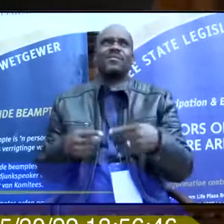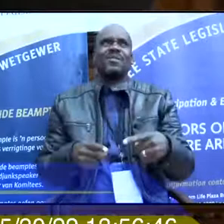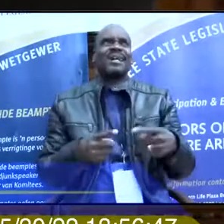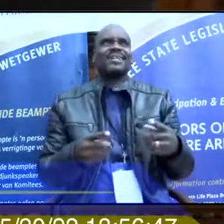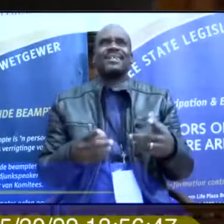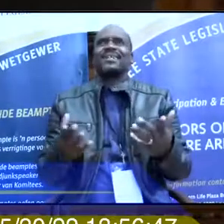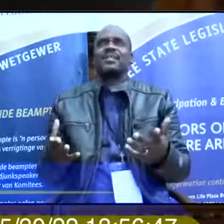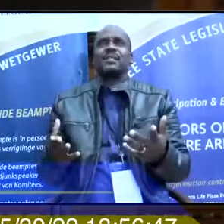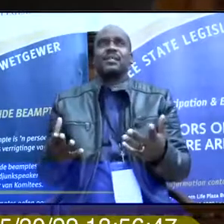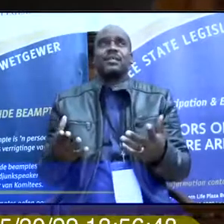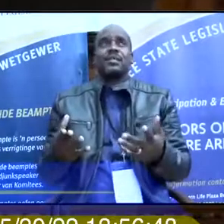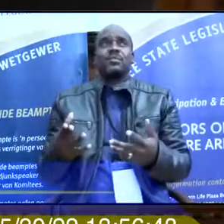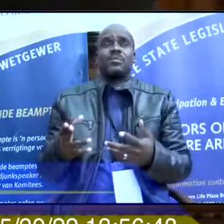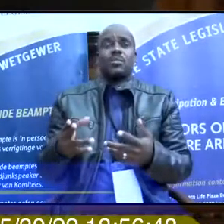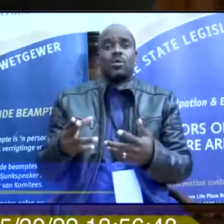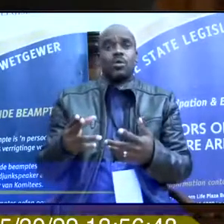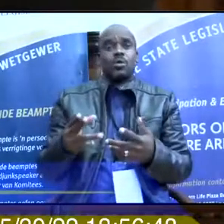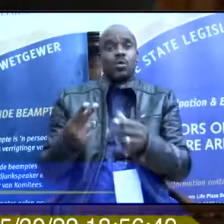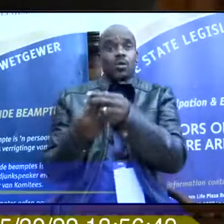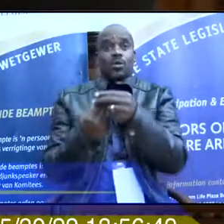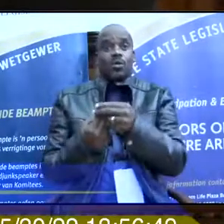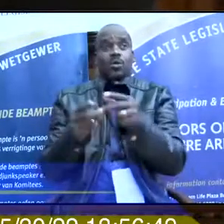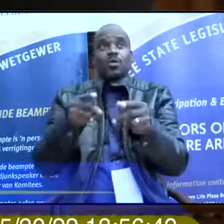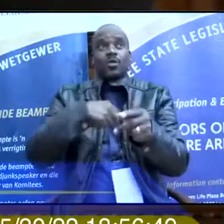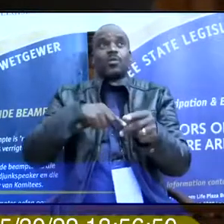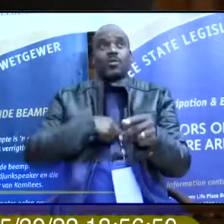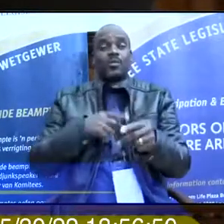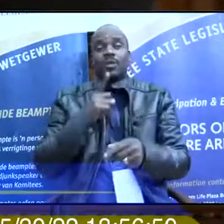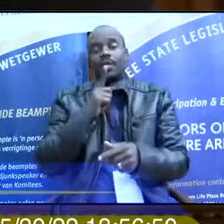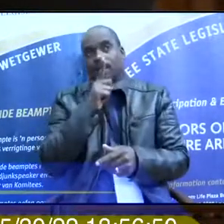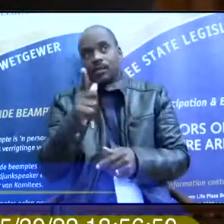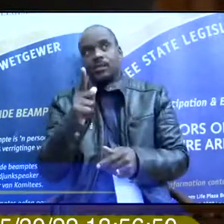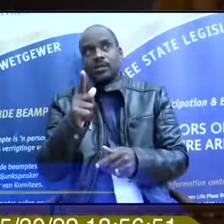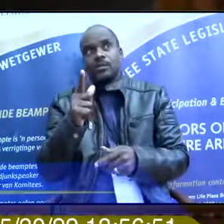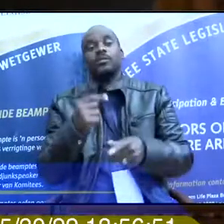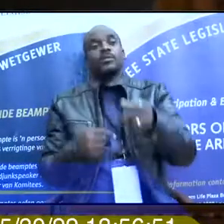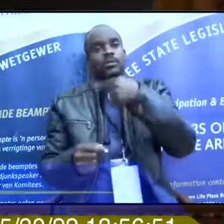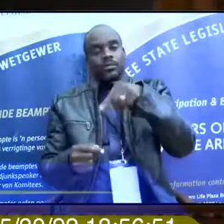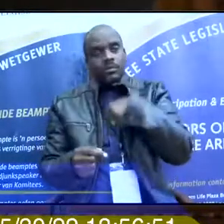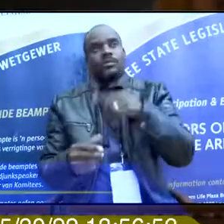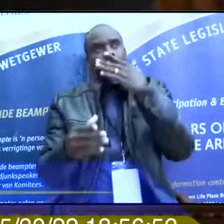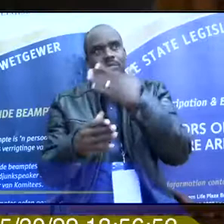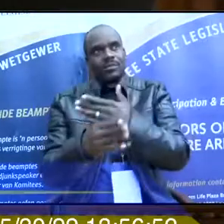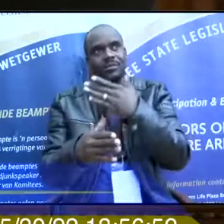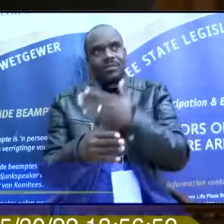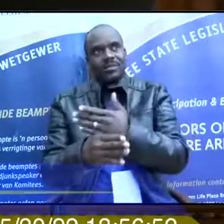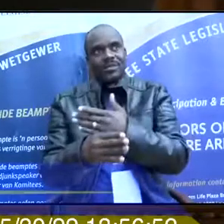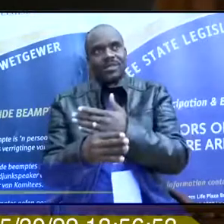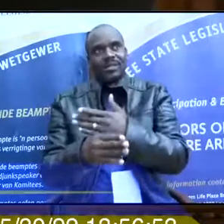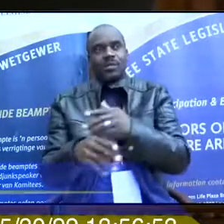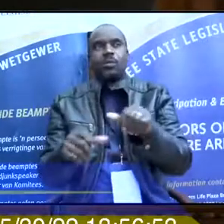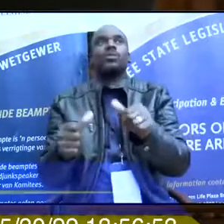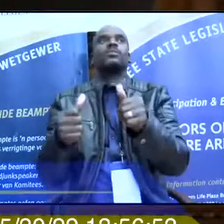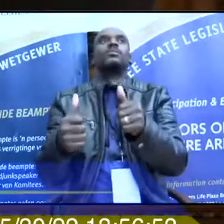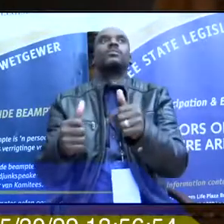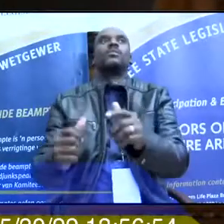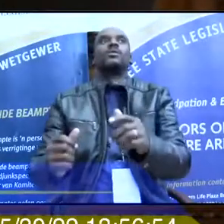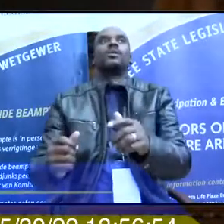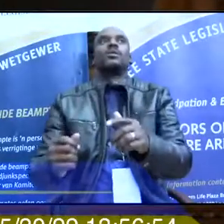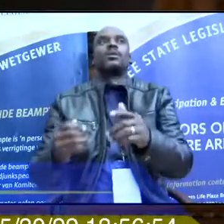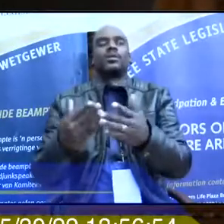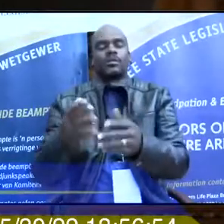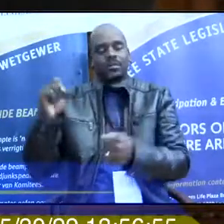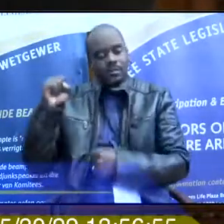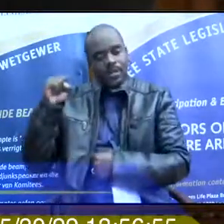crew where we make a decision to say as workers were on our own and that statement is not innocent